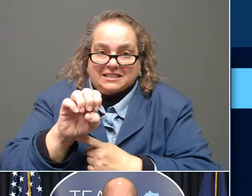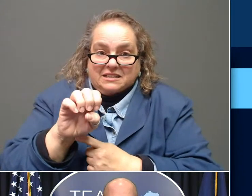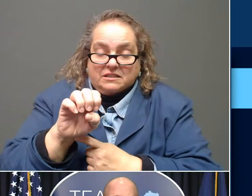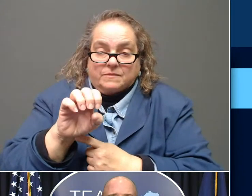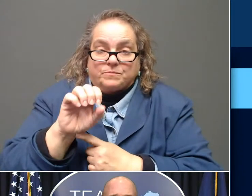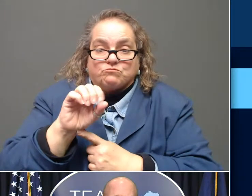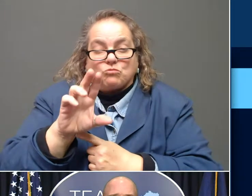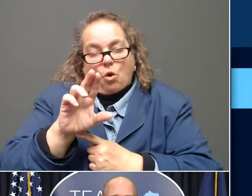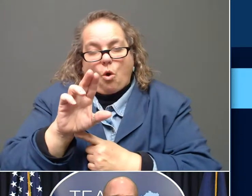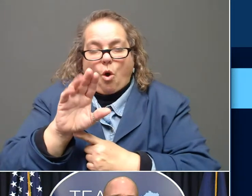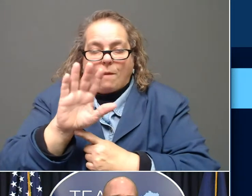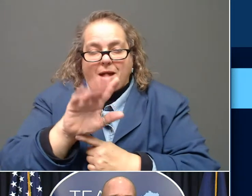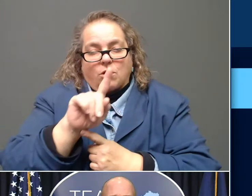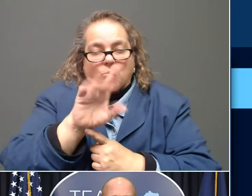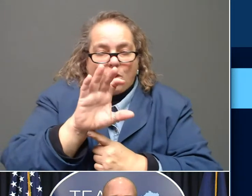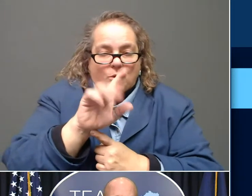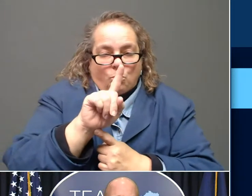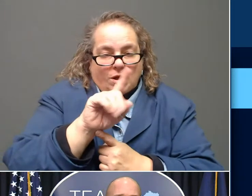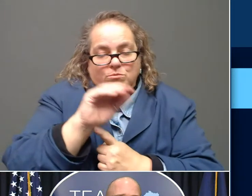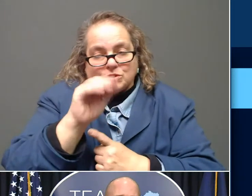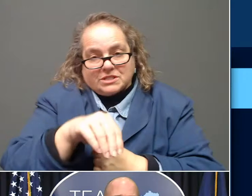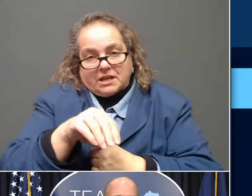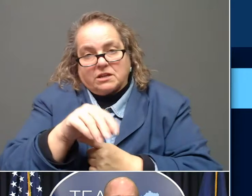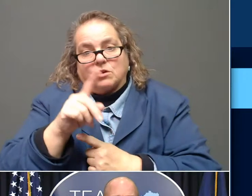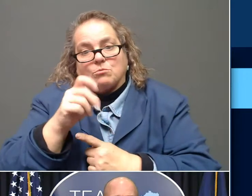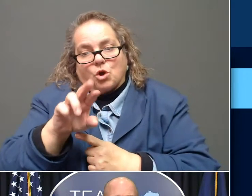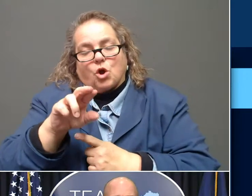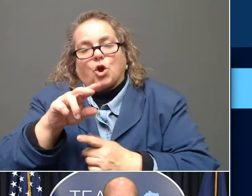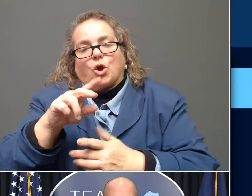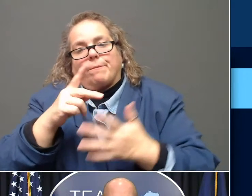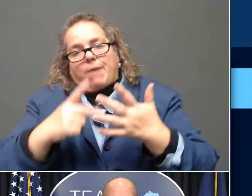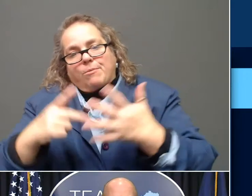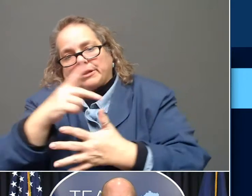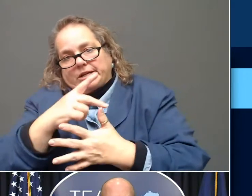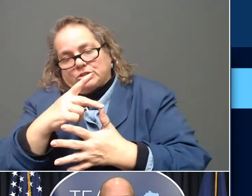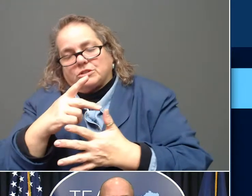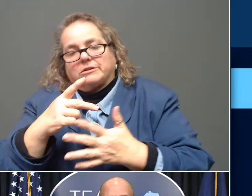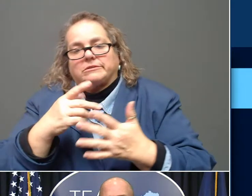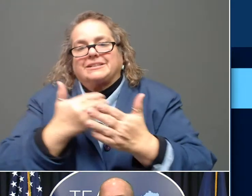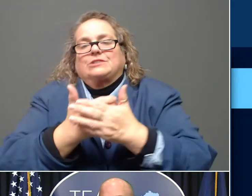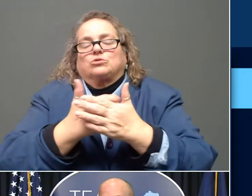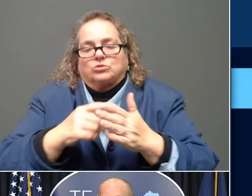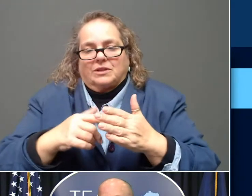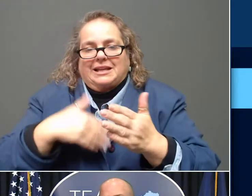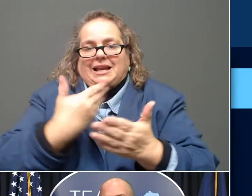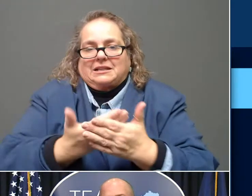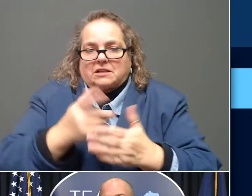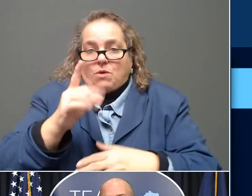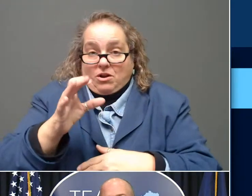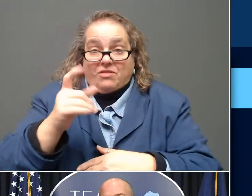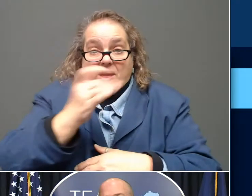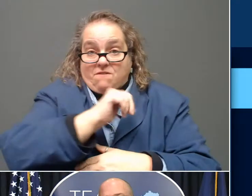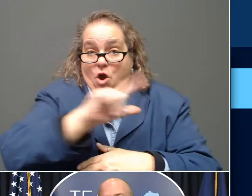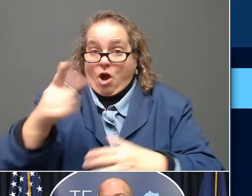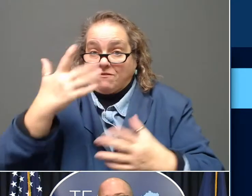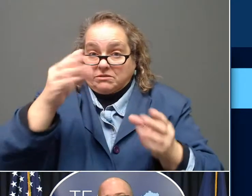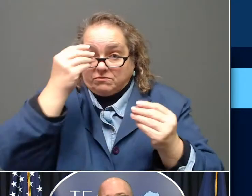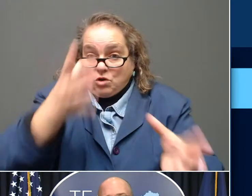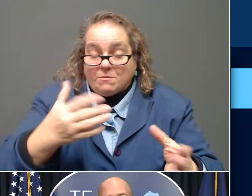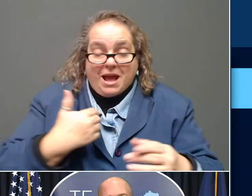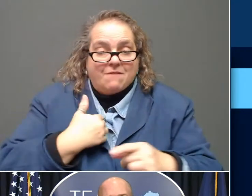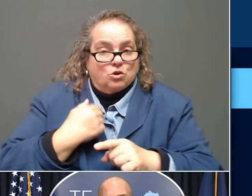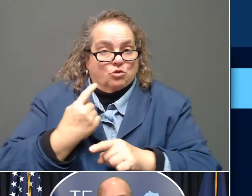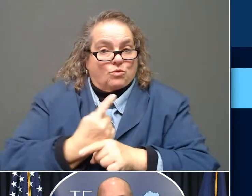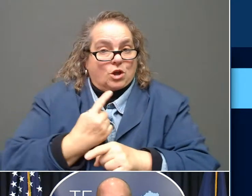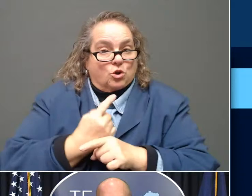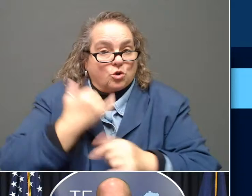The vaccine quantity overall is not enough for the task, but it is still incremental progress. And so we are going